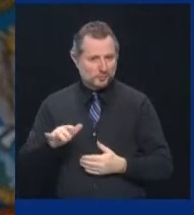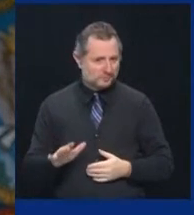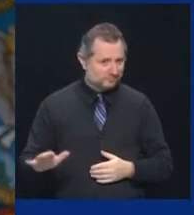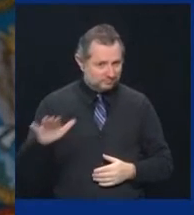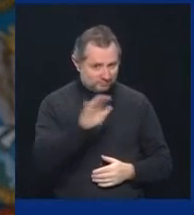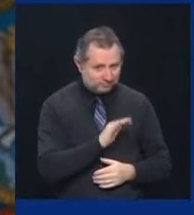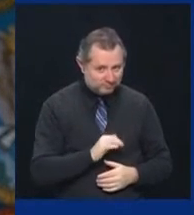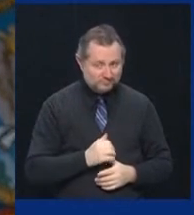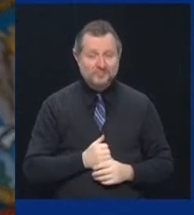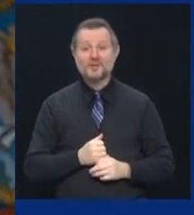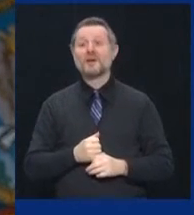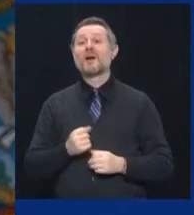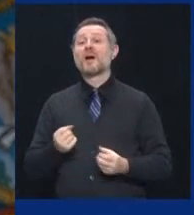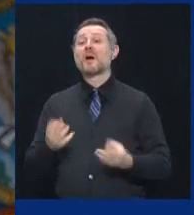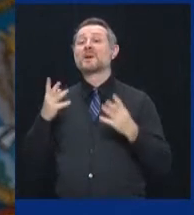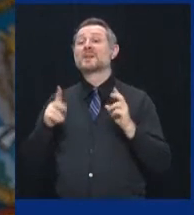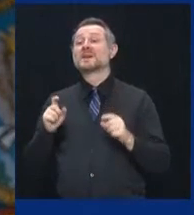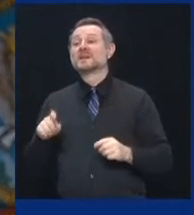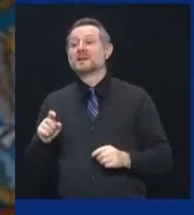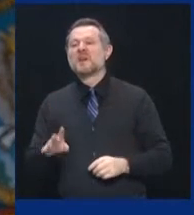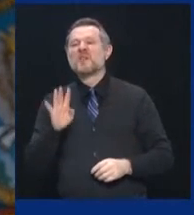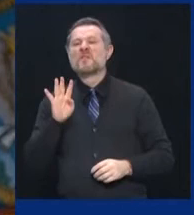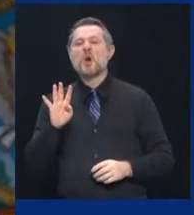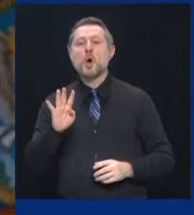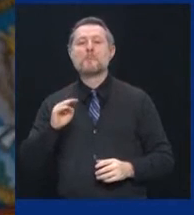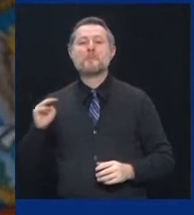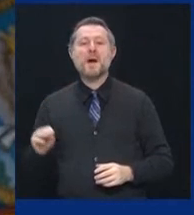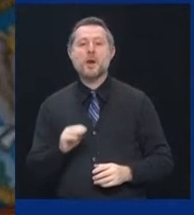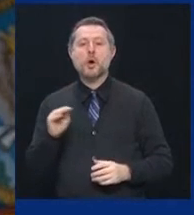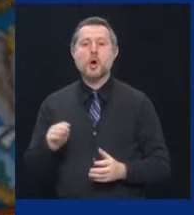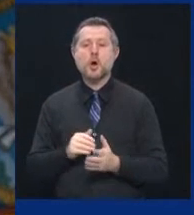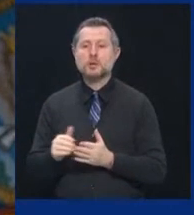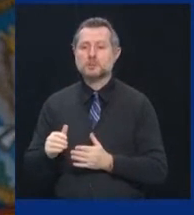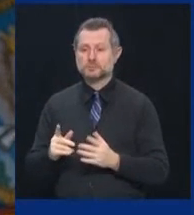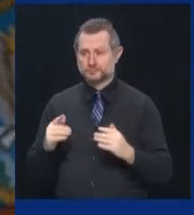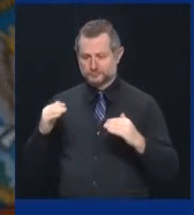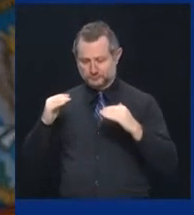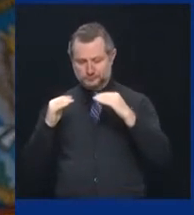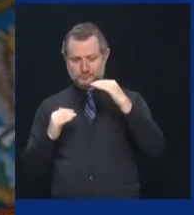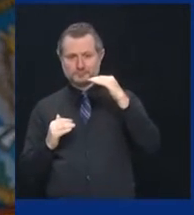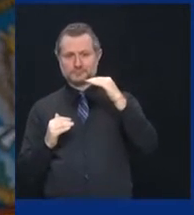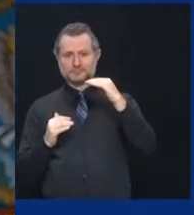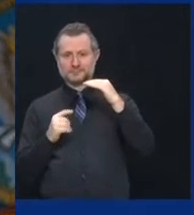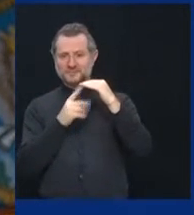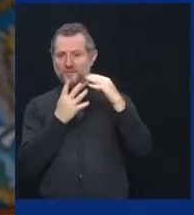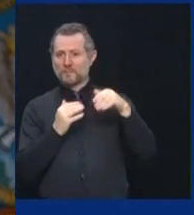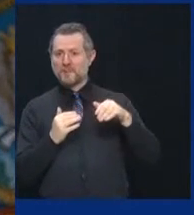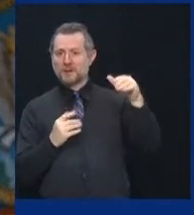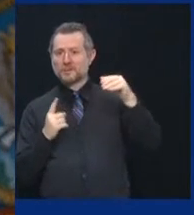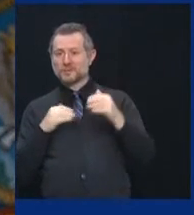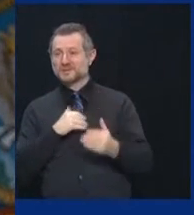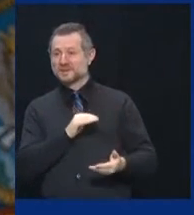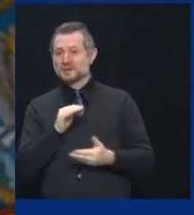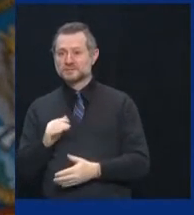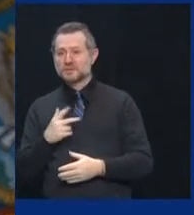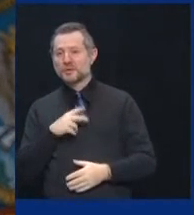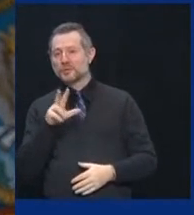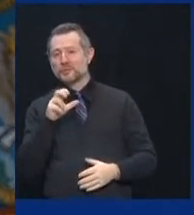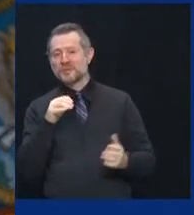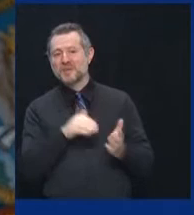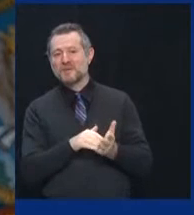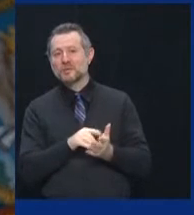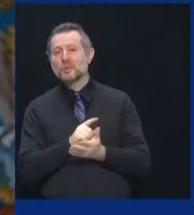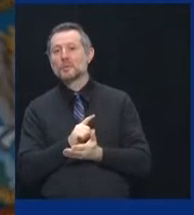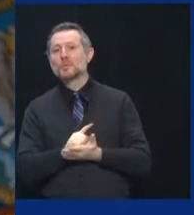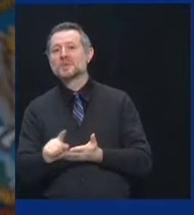4 million eligible people. We only receive 300,000 doses per week from the